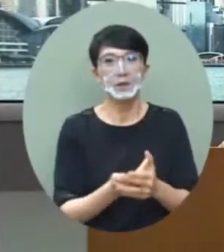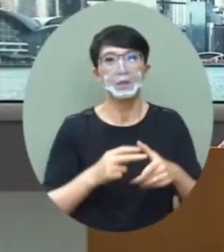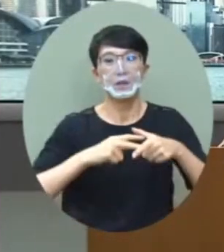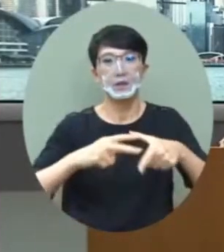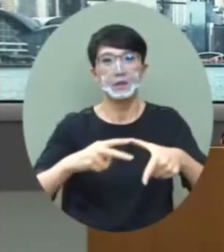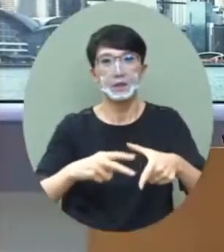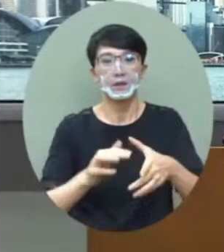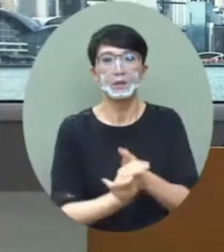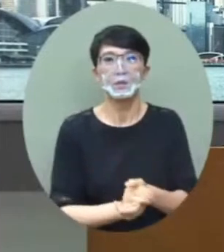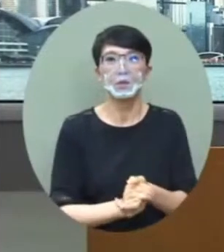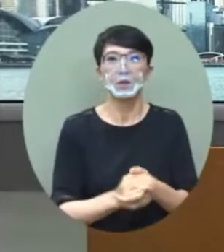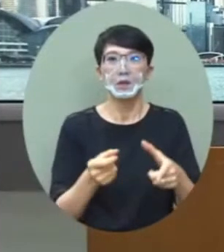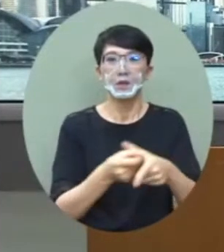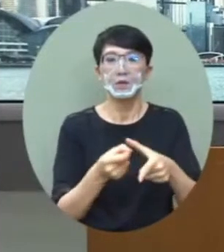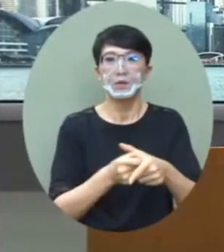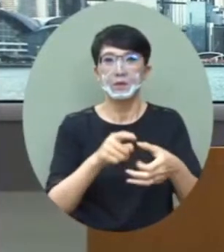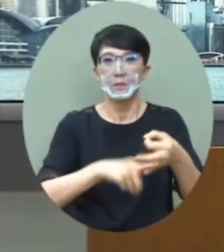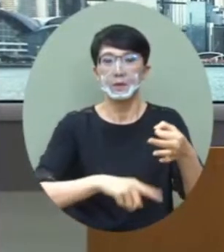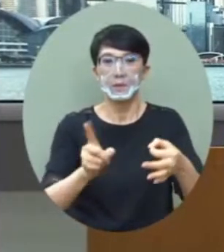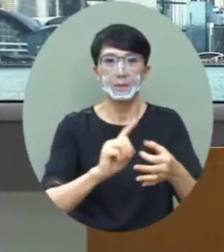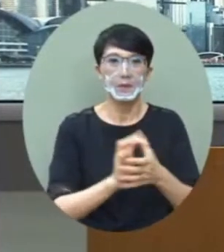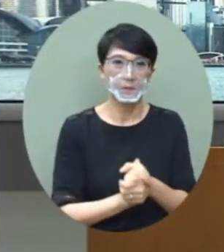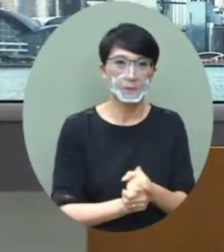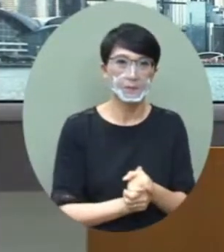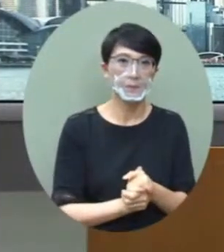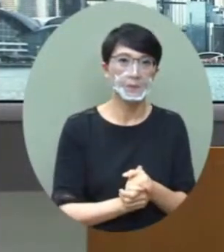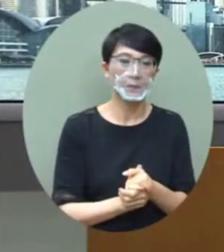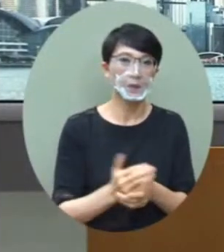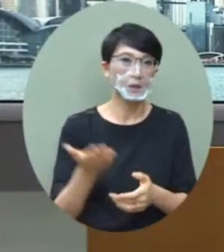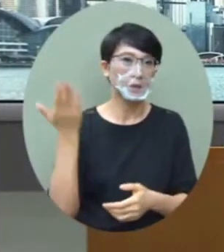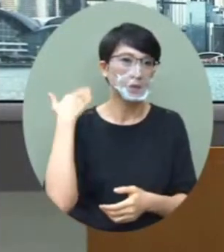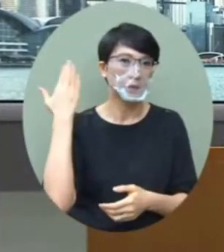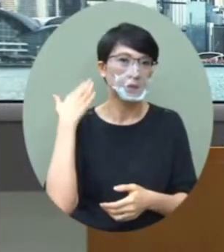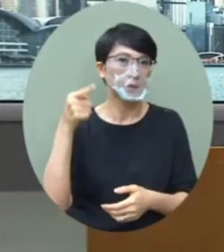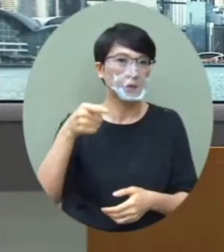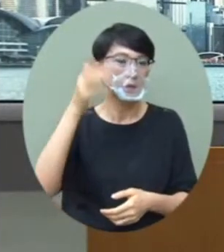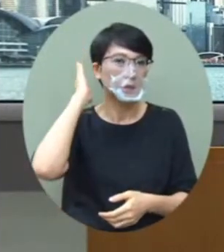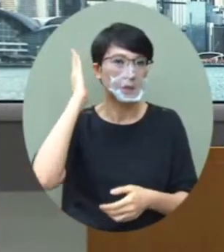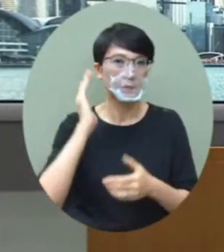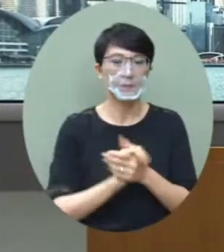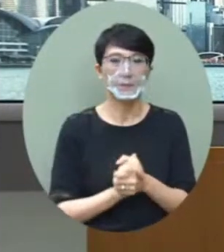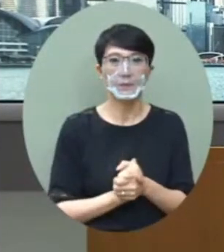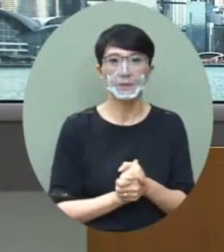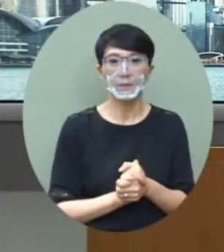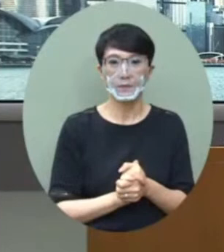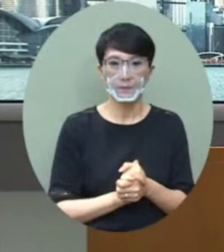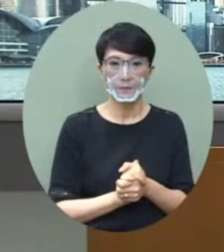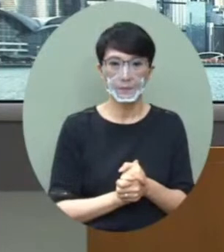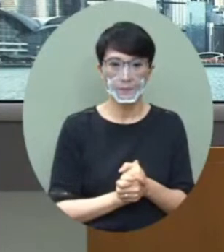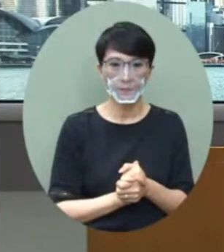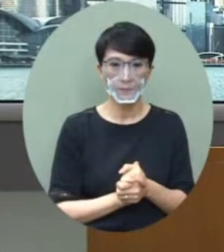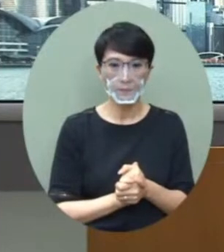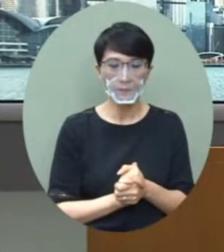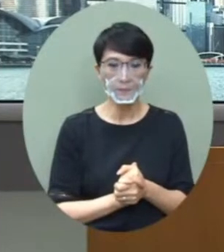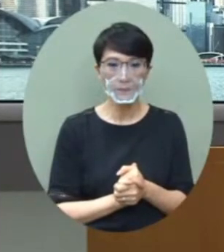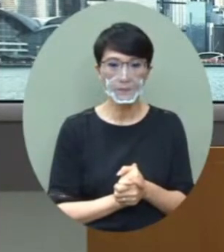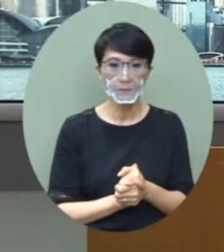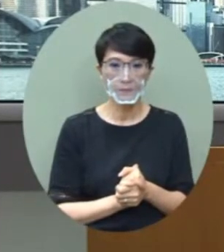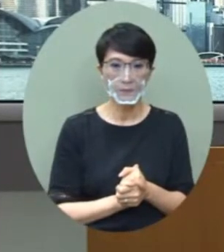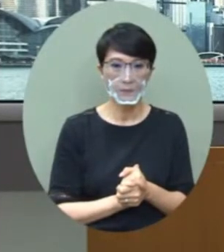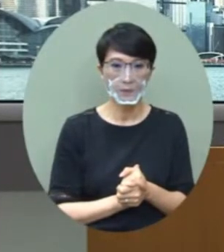questions from the public. Questions. Please identify the organization you represent before you ask a question. The gentleman at the back.